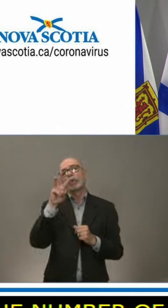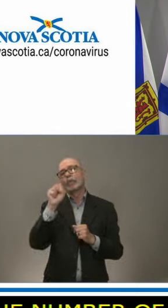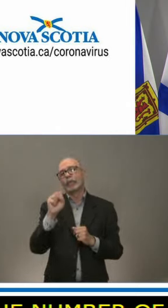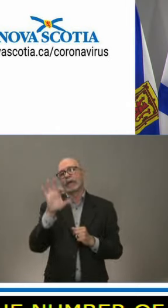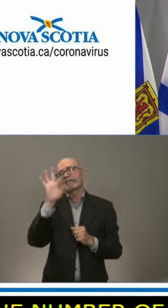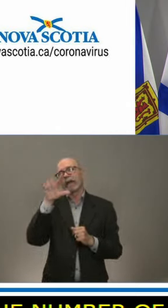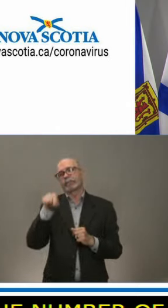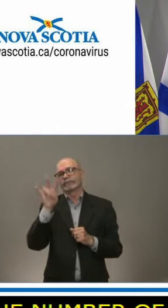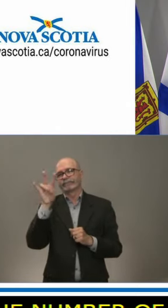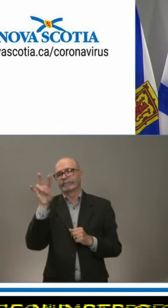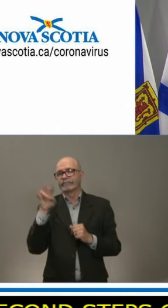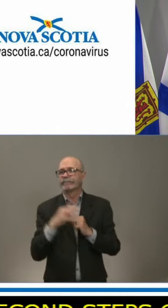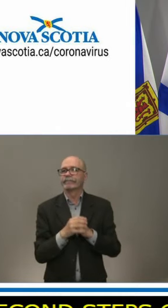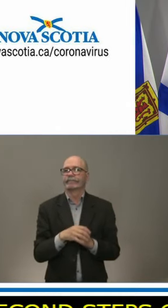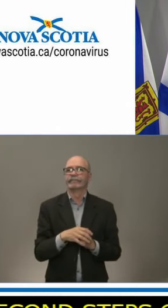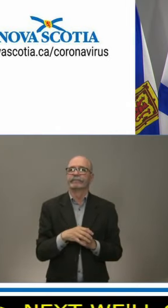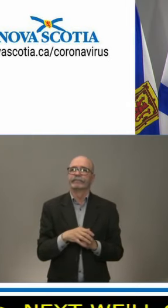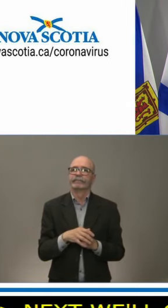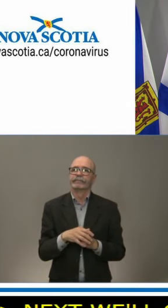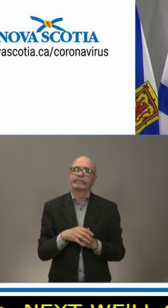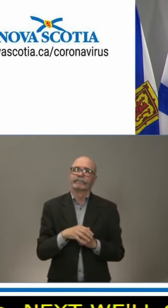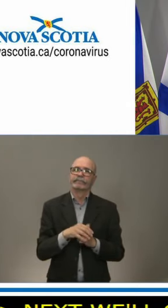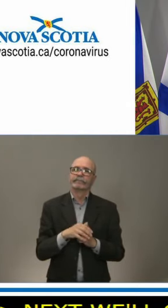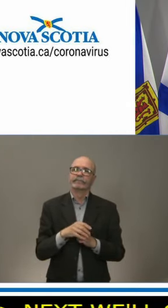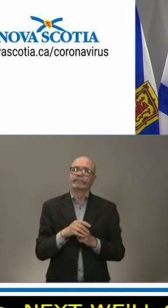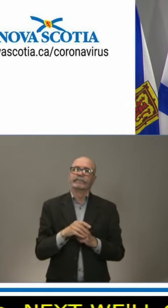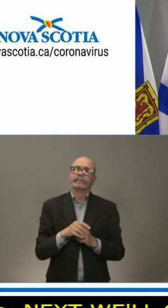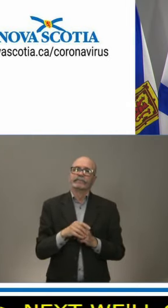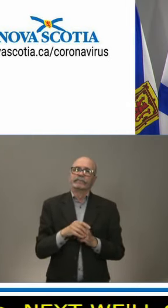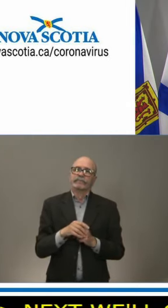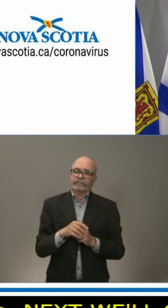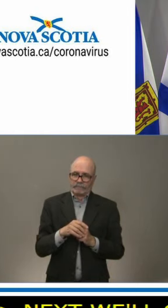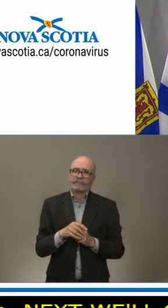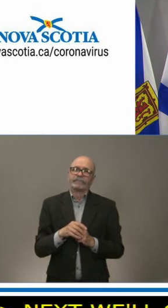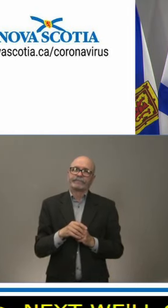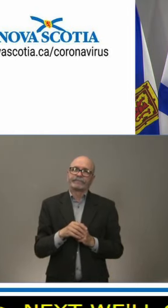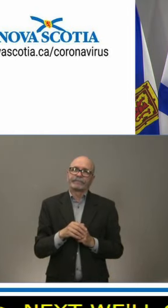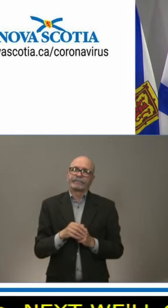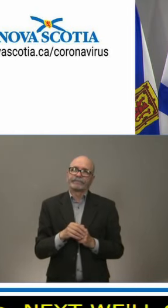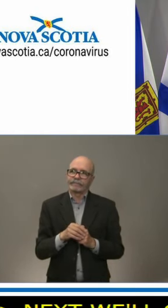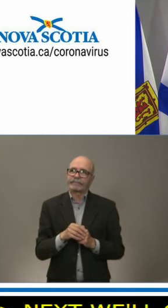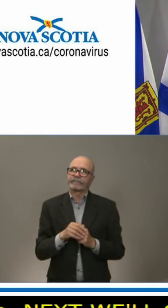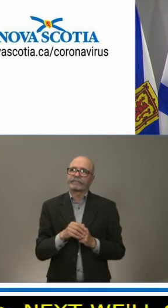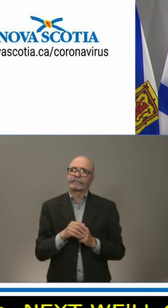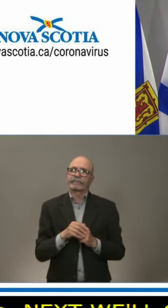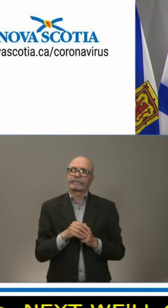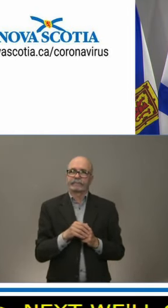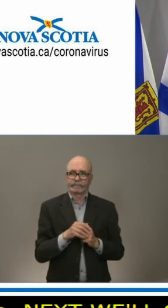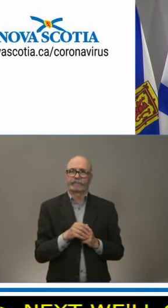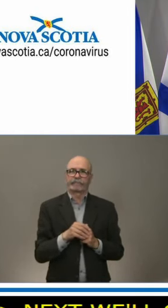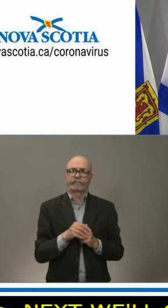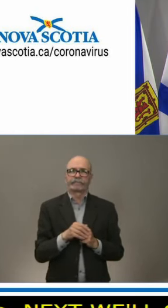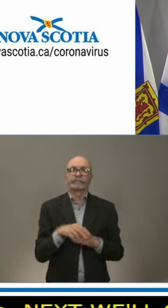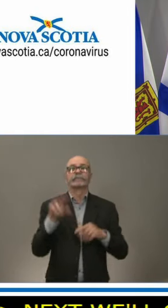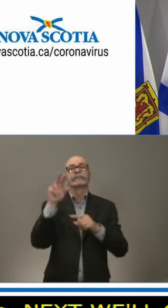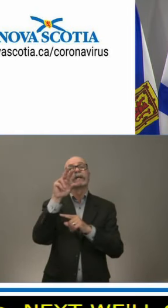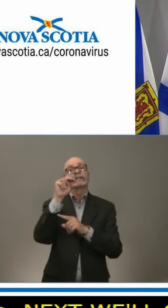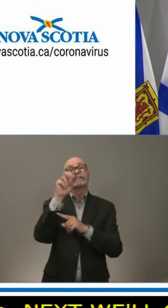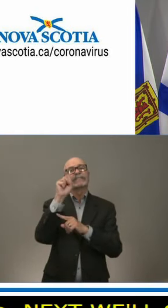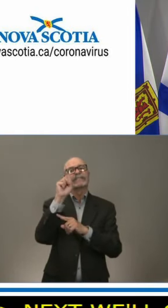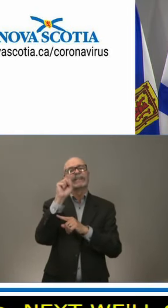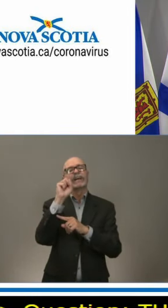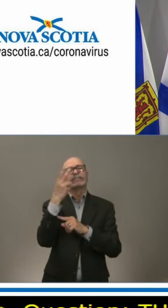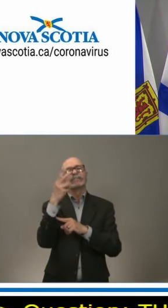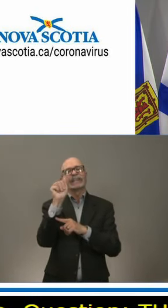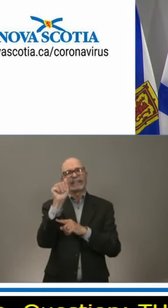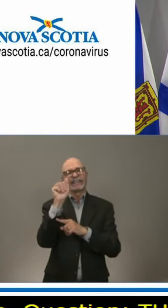Thank you. This question is for Dr. Strang. We mentioned it earlier, but the NSHA says that healthcare workers who work in patient care areas